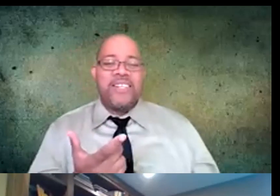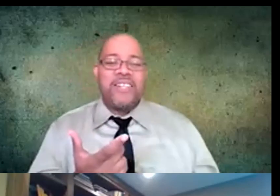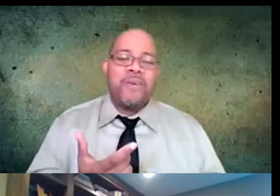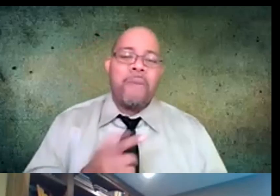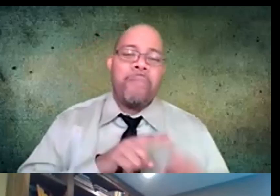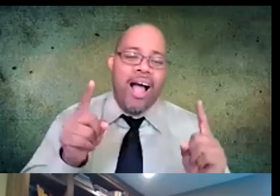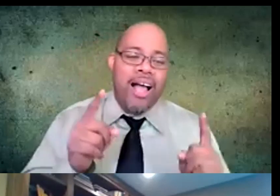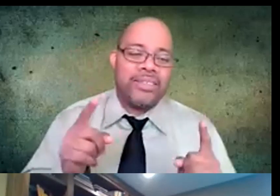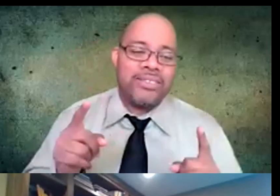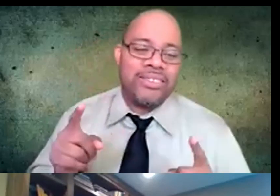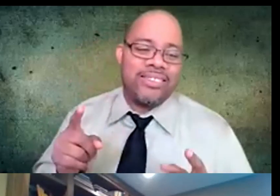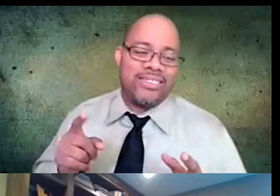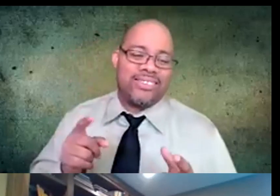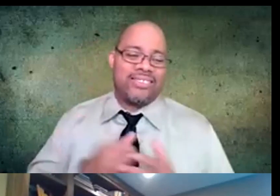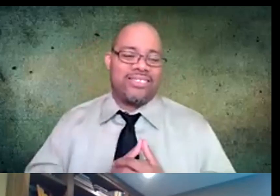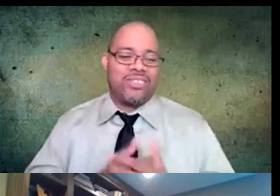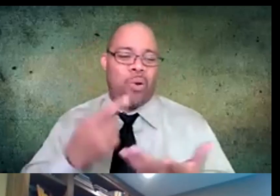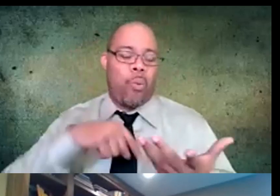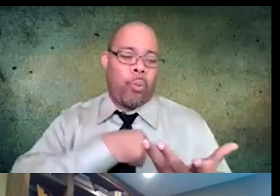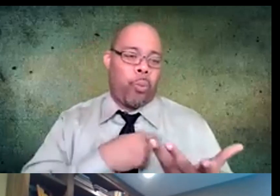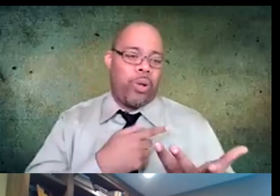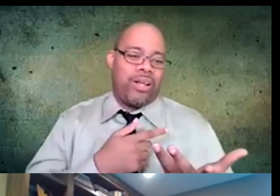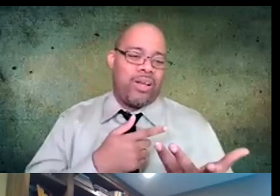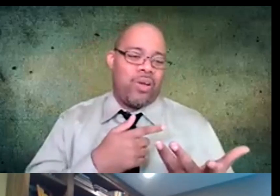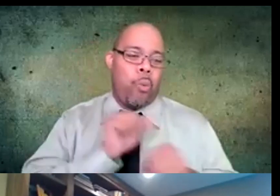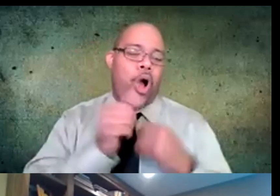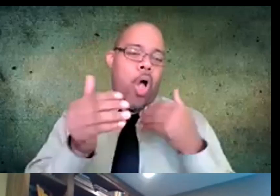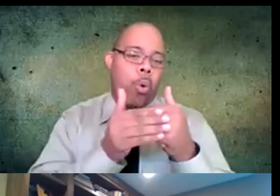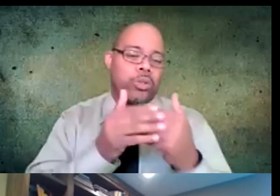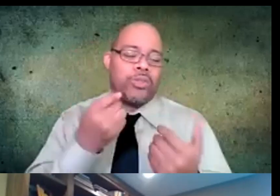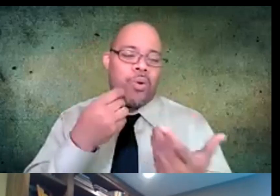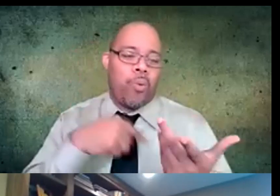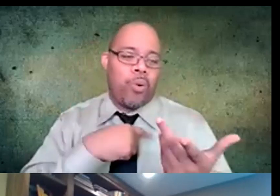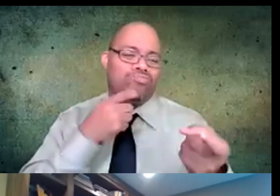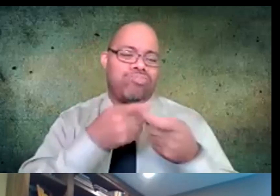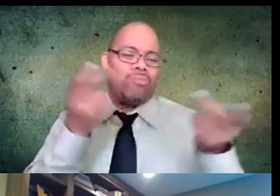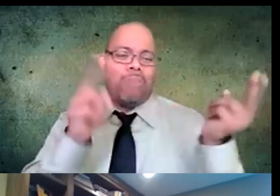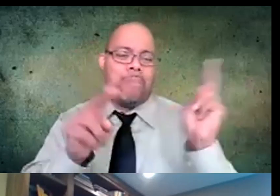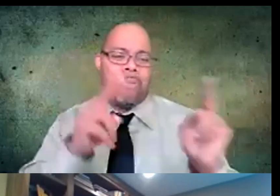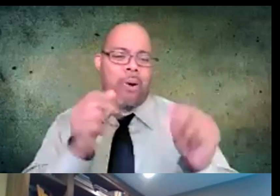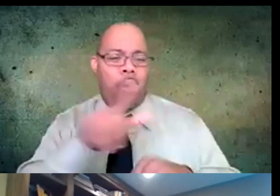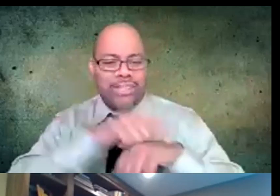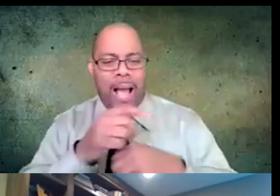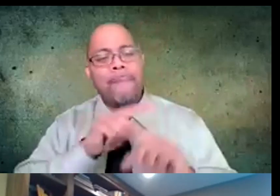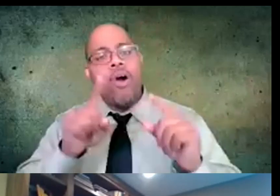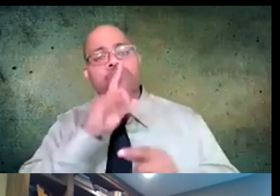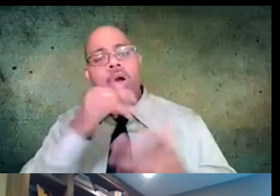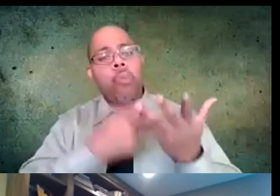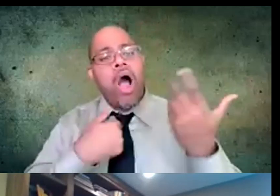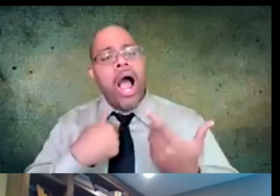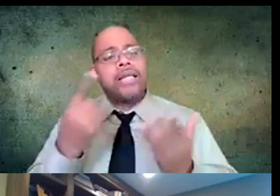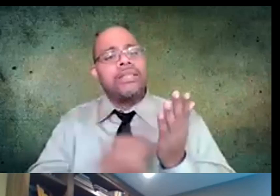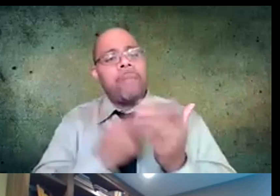But I mean, that's, we work very closely, so we joke all the time. But really what sometimes when I